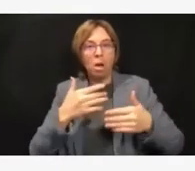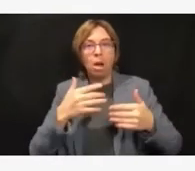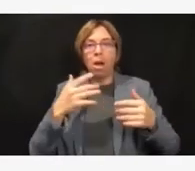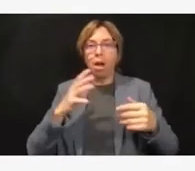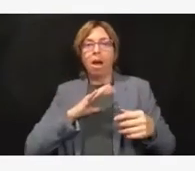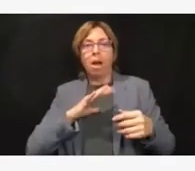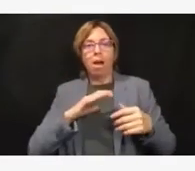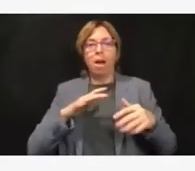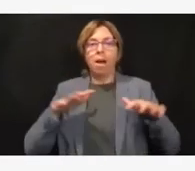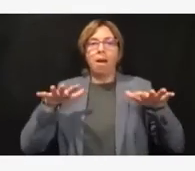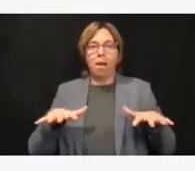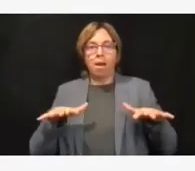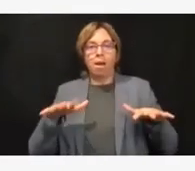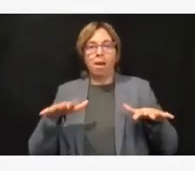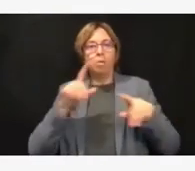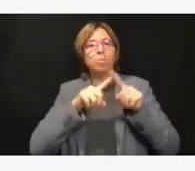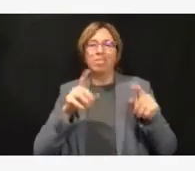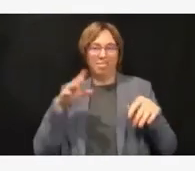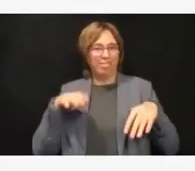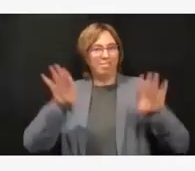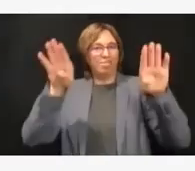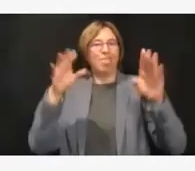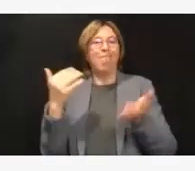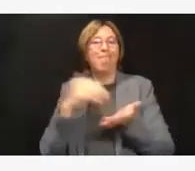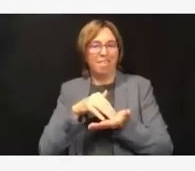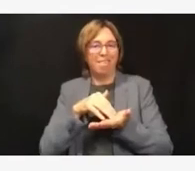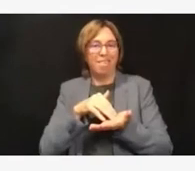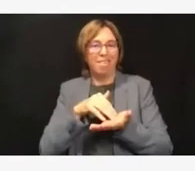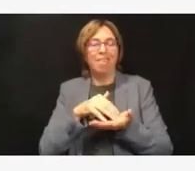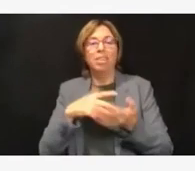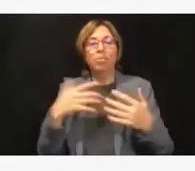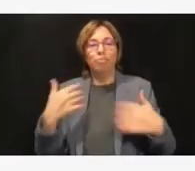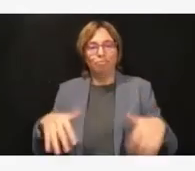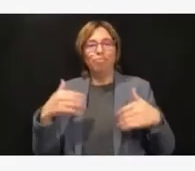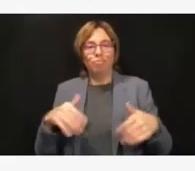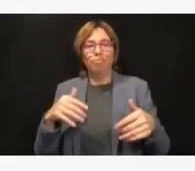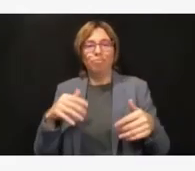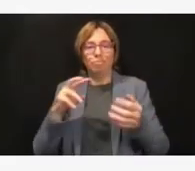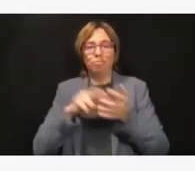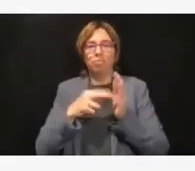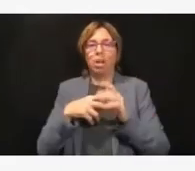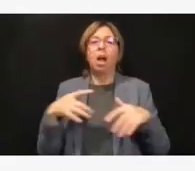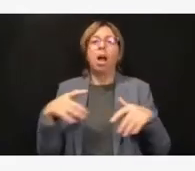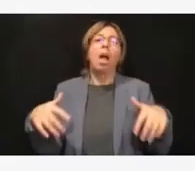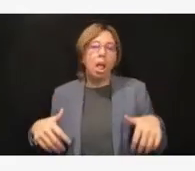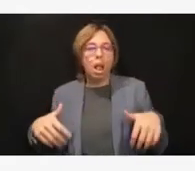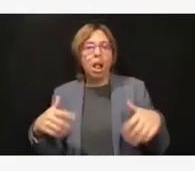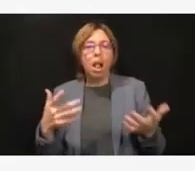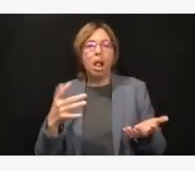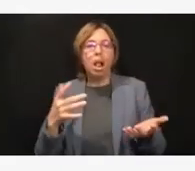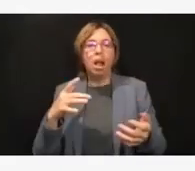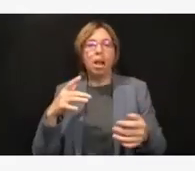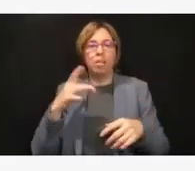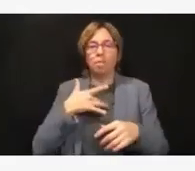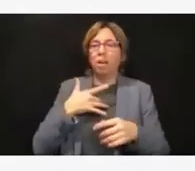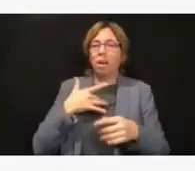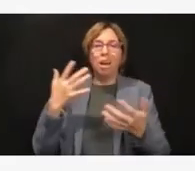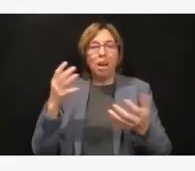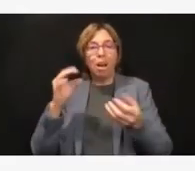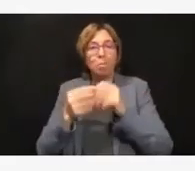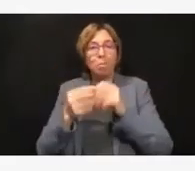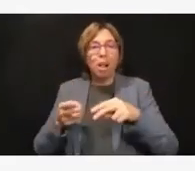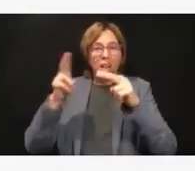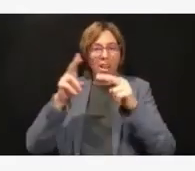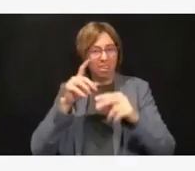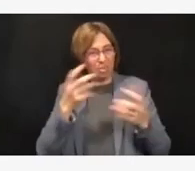go back into another surge for all of us, for the public as well as for the hospitals. So we are really pleading with